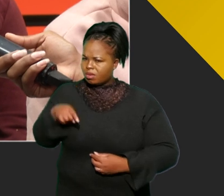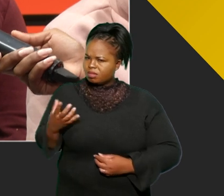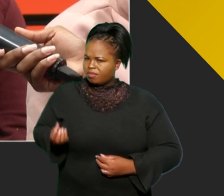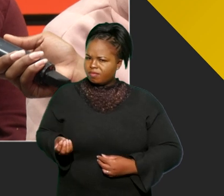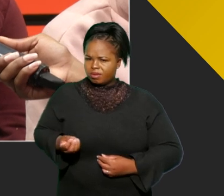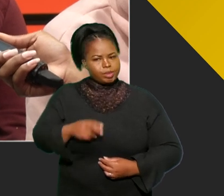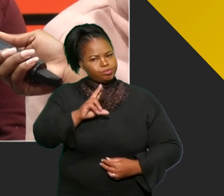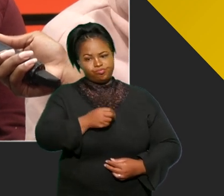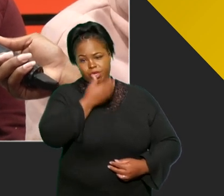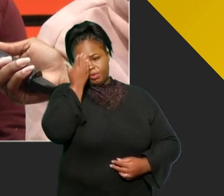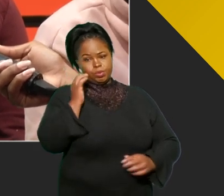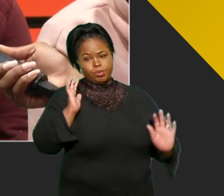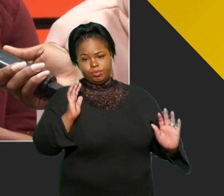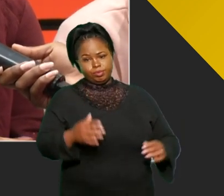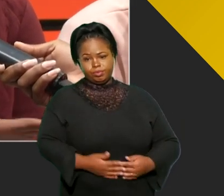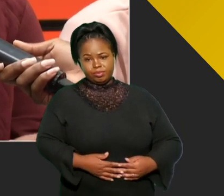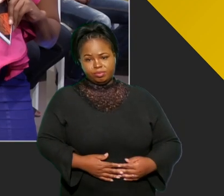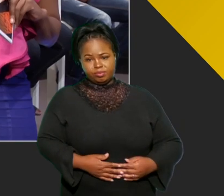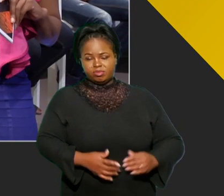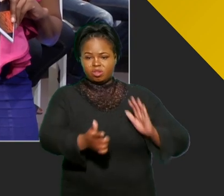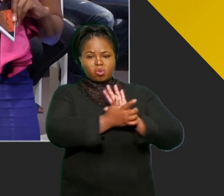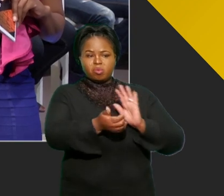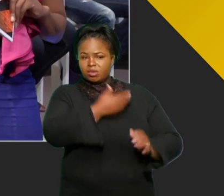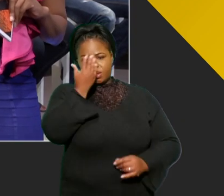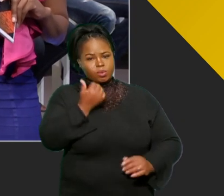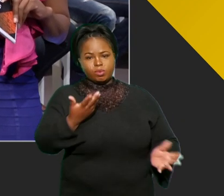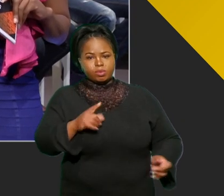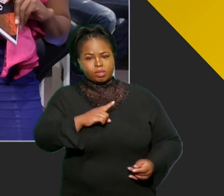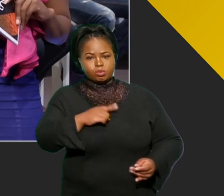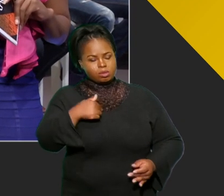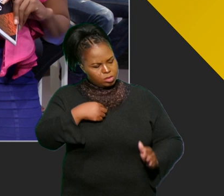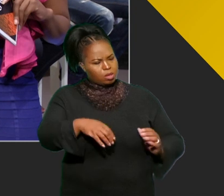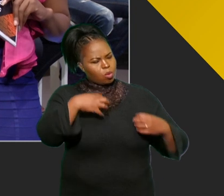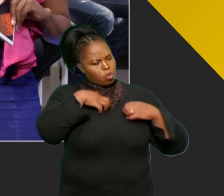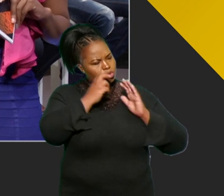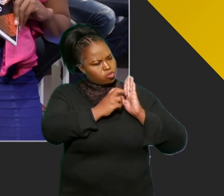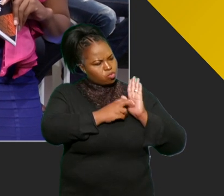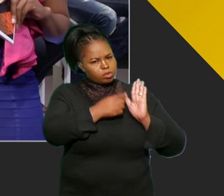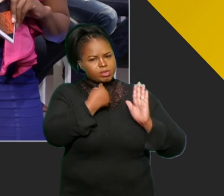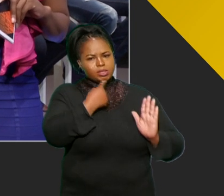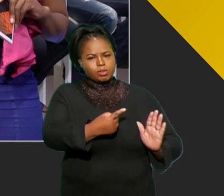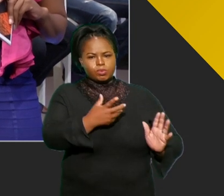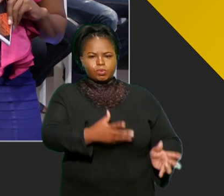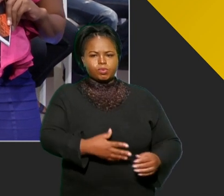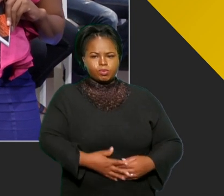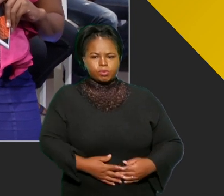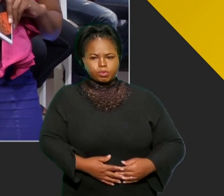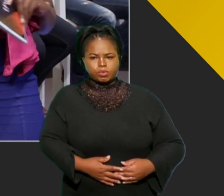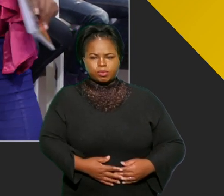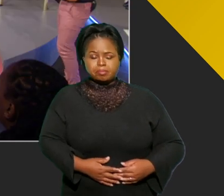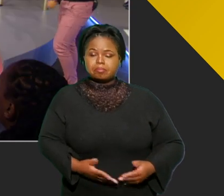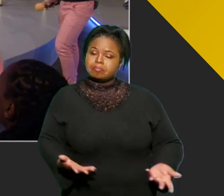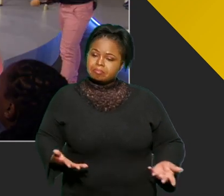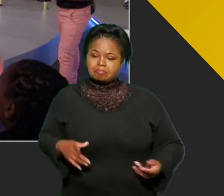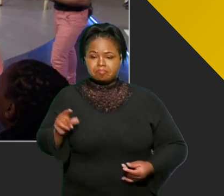yona so wena ke tsebe a ke tsebe molao wa ke tsebe ntho that's why nna ke bia molao wa ka ke nna ke bia so molao okay it's